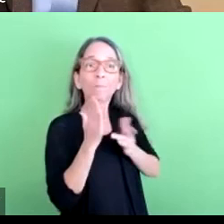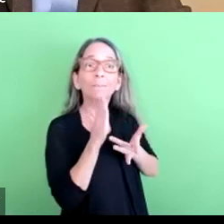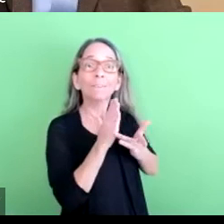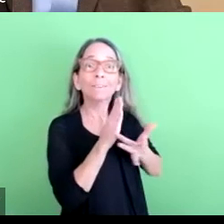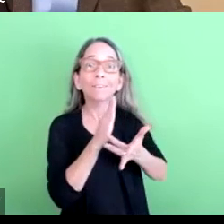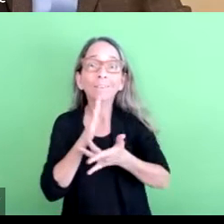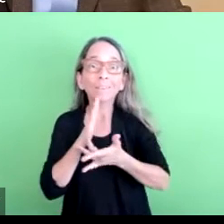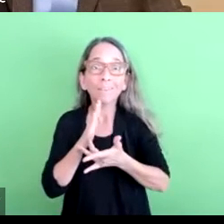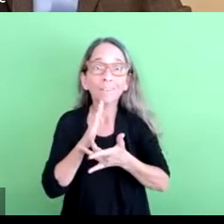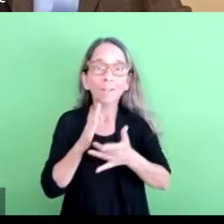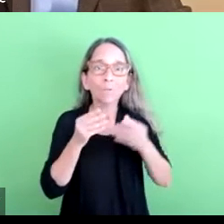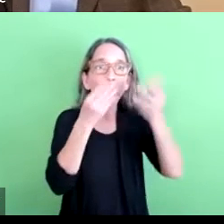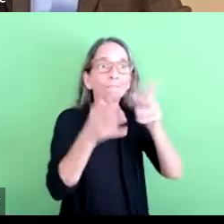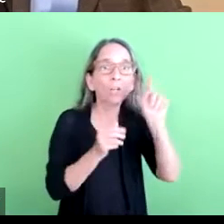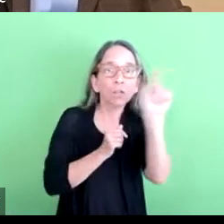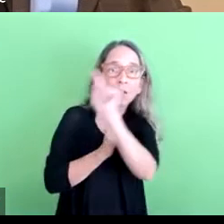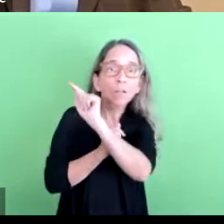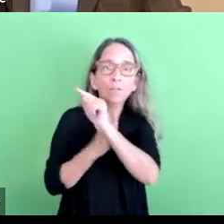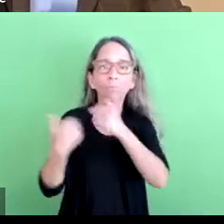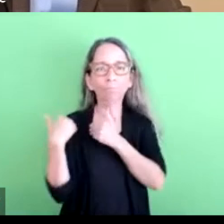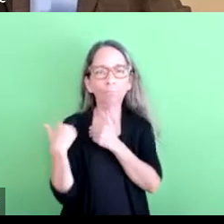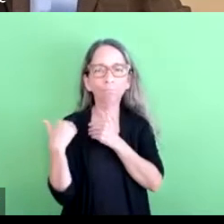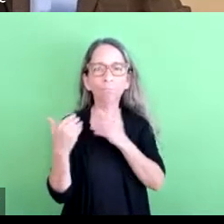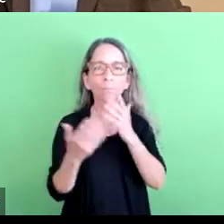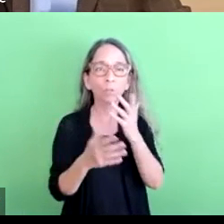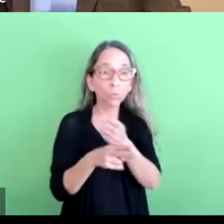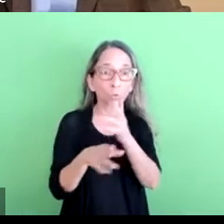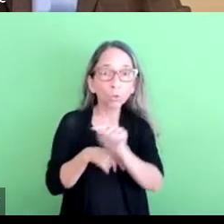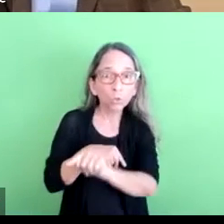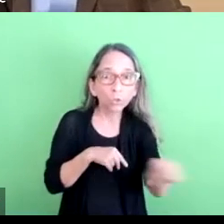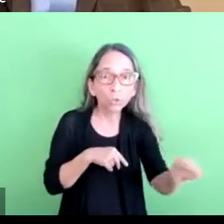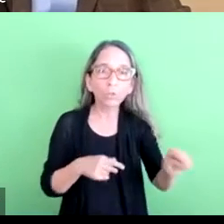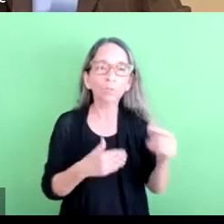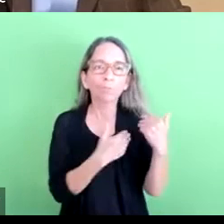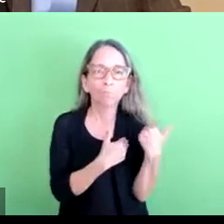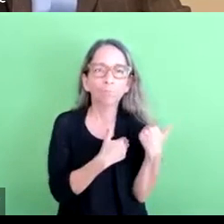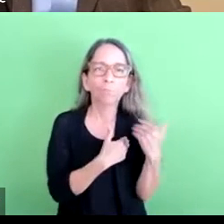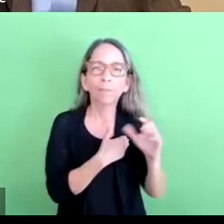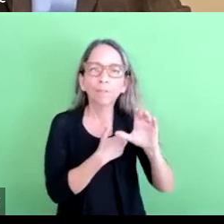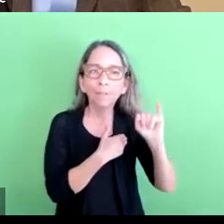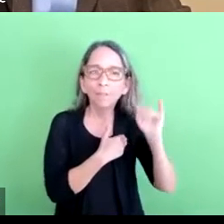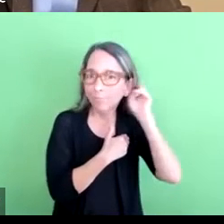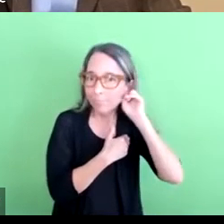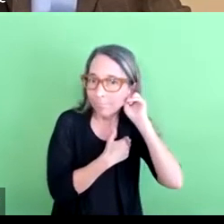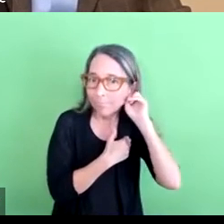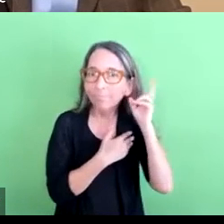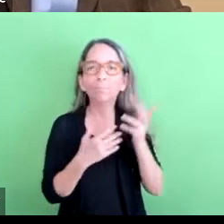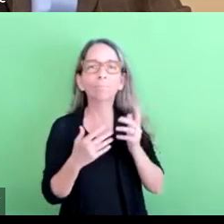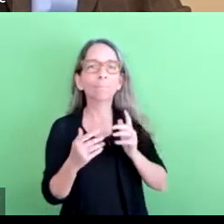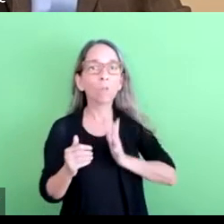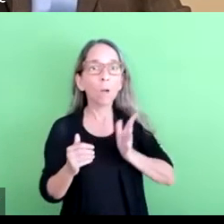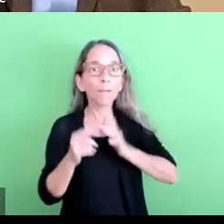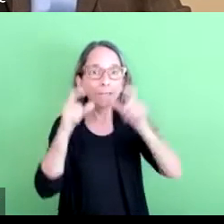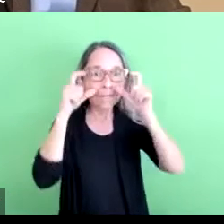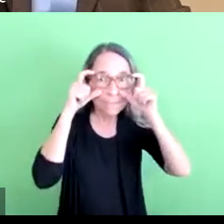it will be worn on the user themselves, right? Whether it's cochlear implants or some kind of fancy glasses that transcribe everything they